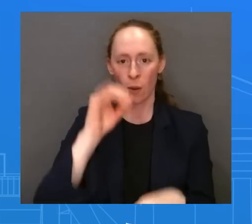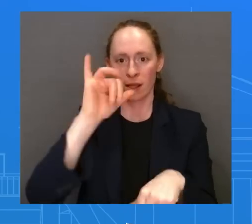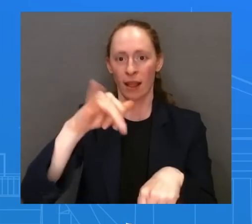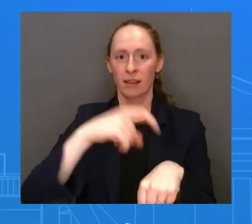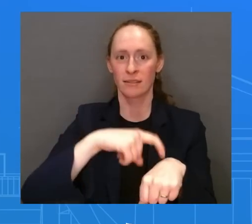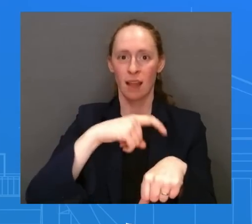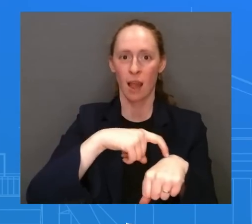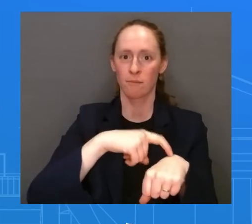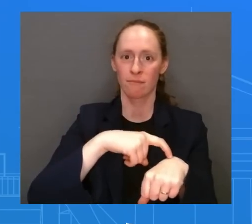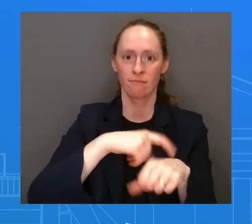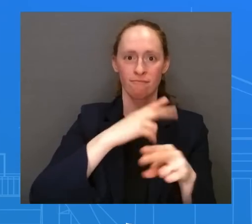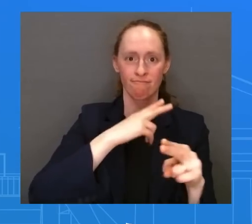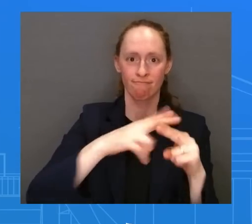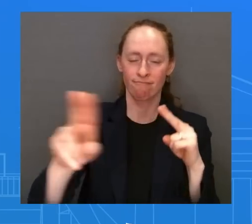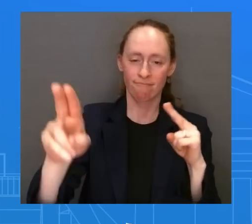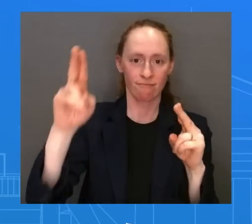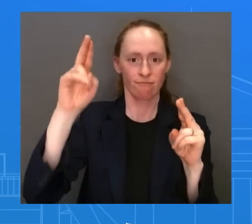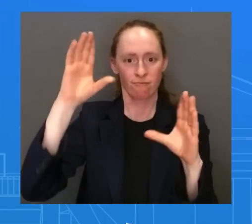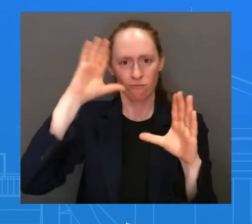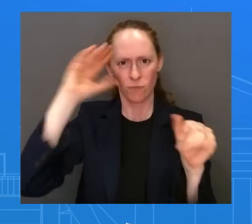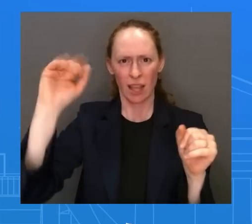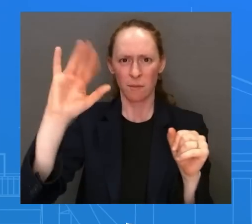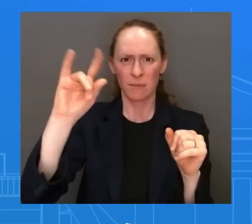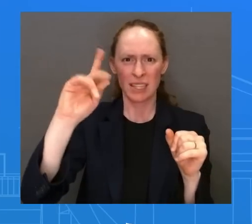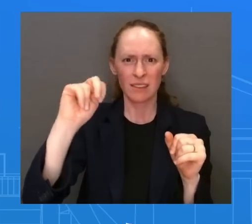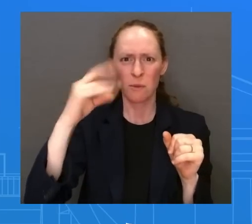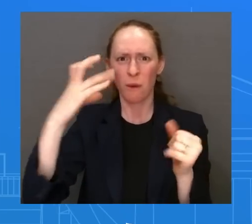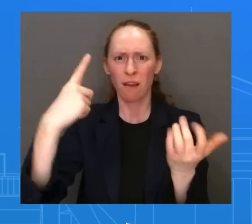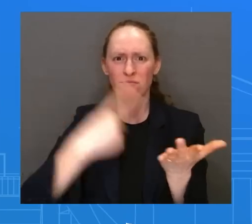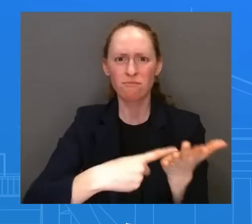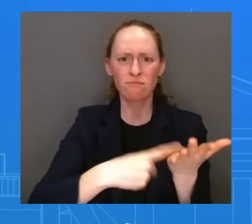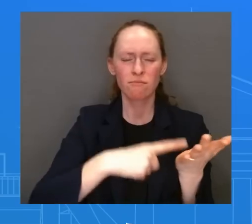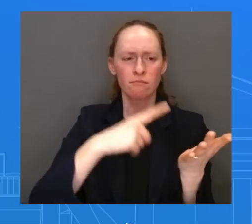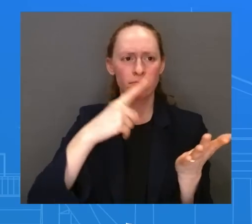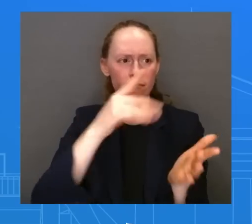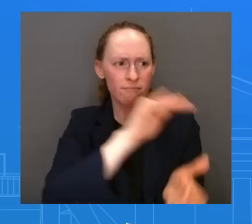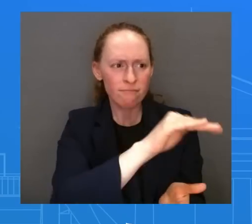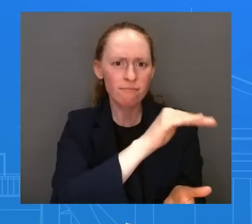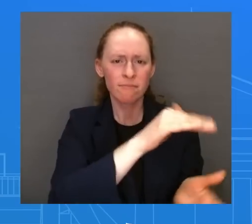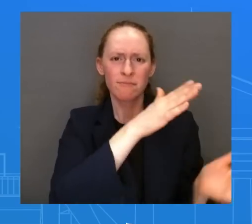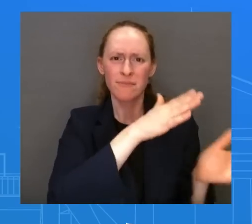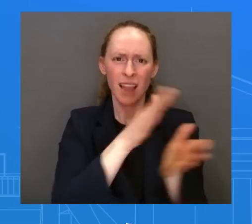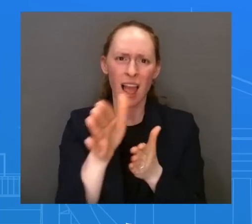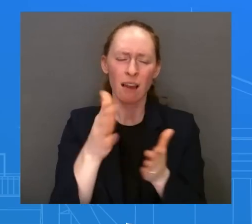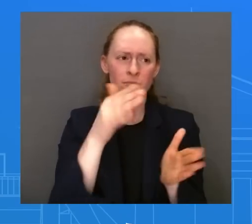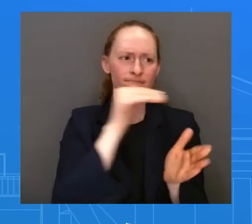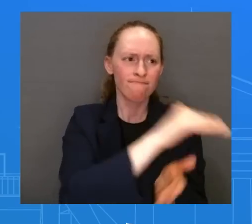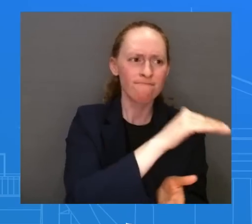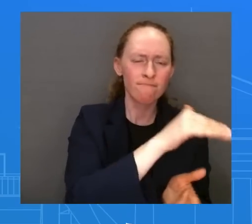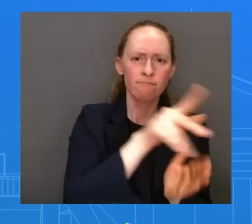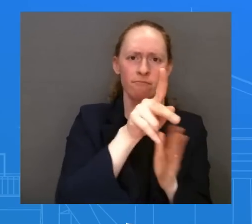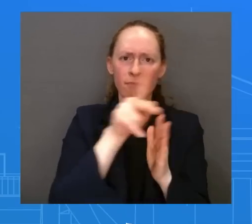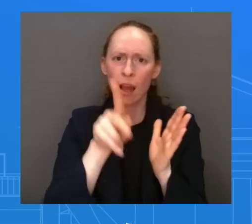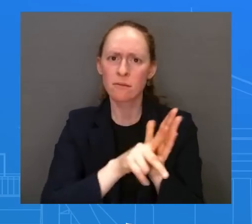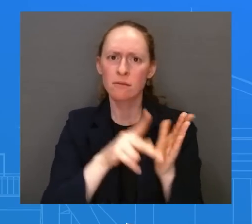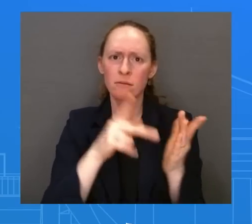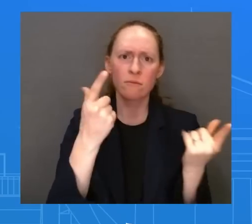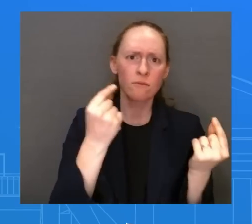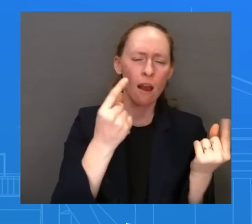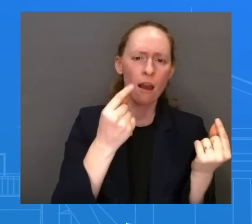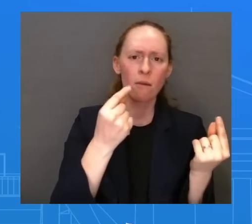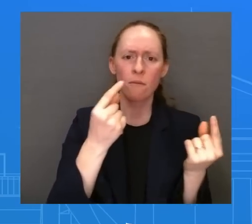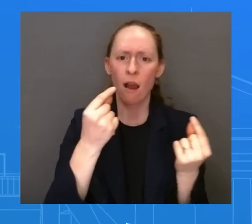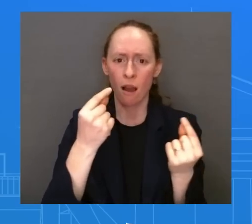wanted to talk to planners wanted to see what had been done because the president had already made a commitment that he wanted to end that war but he wanted to do it